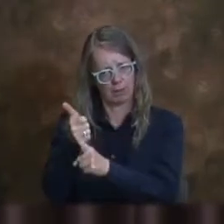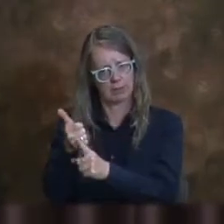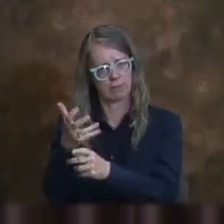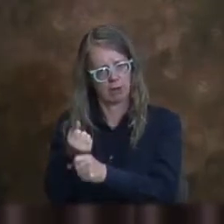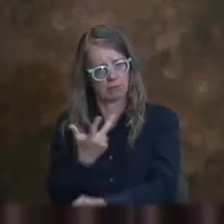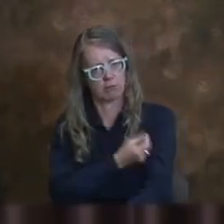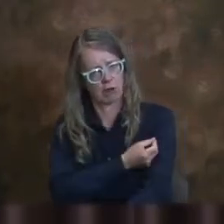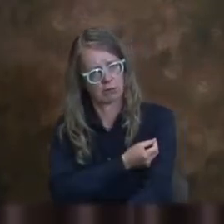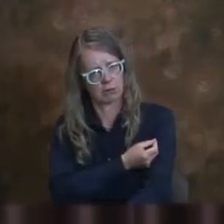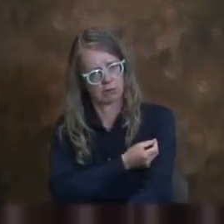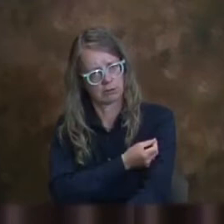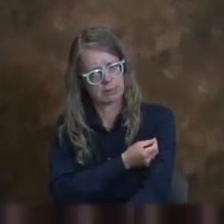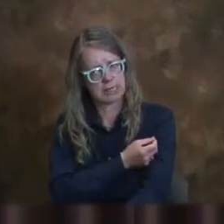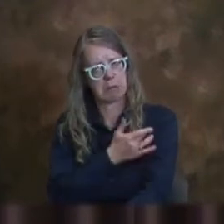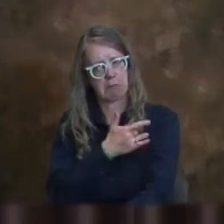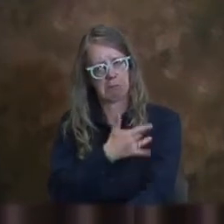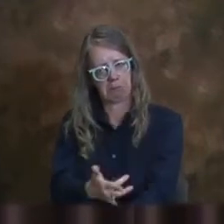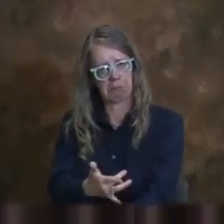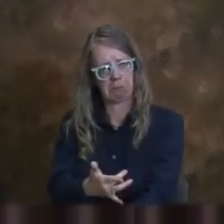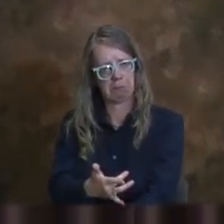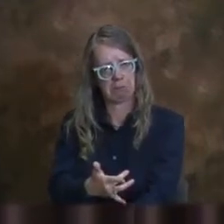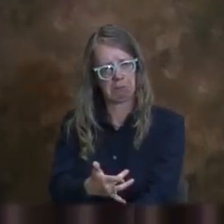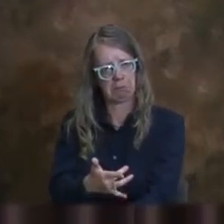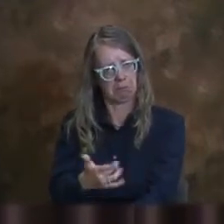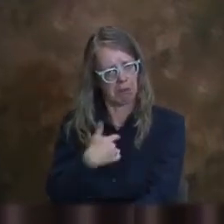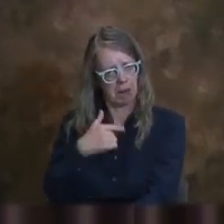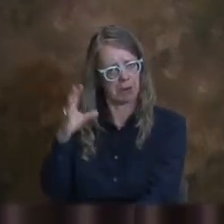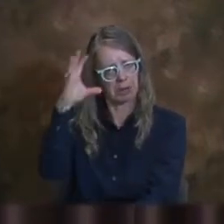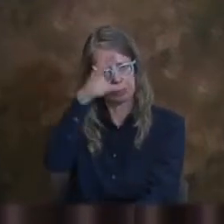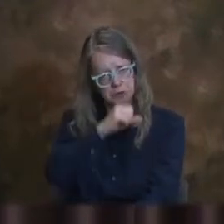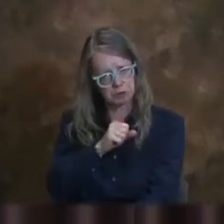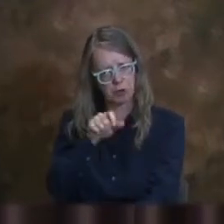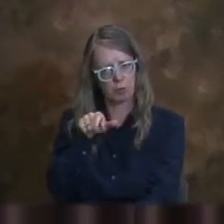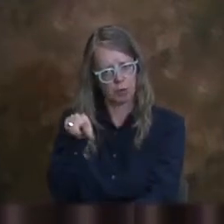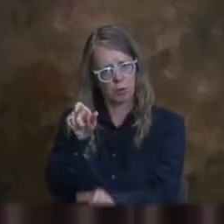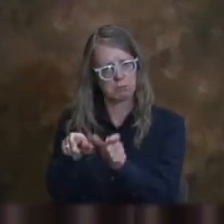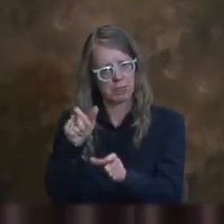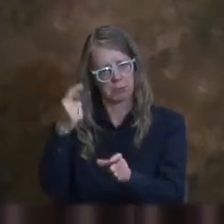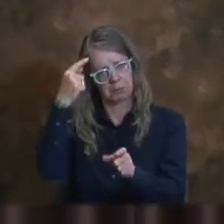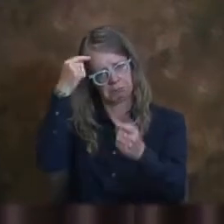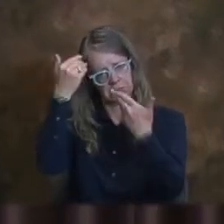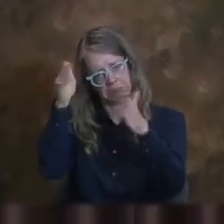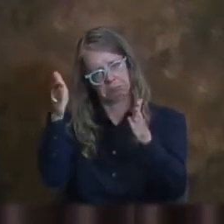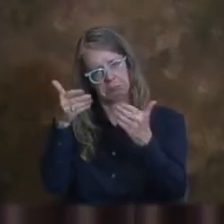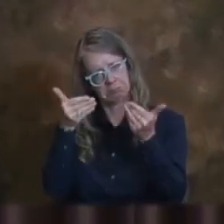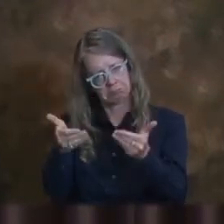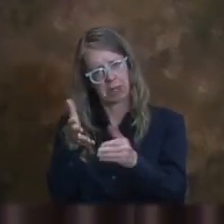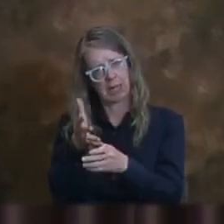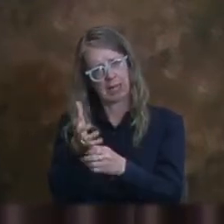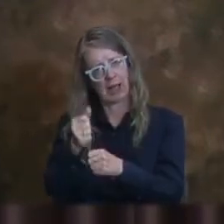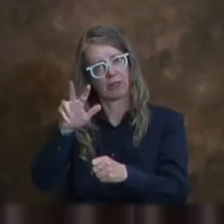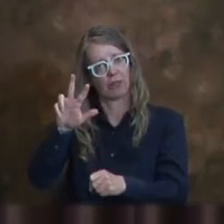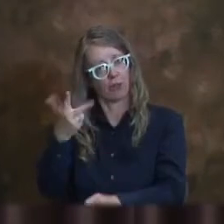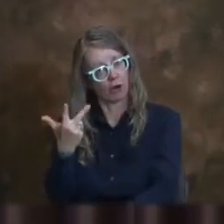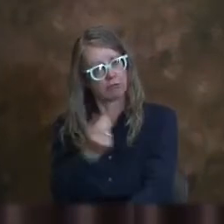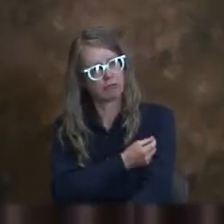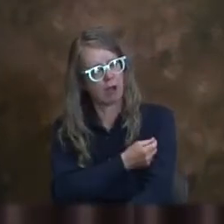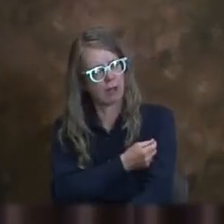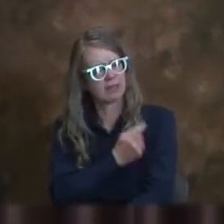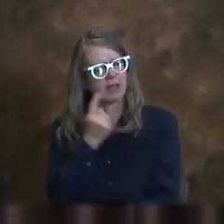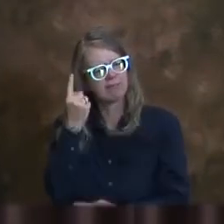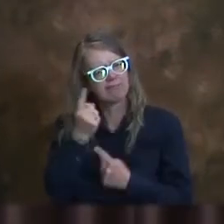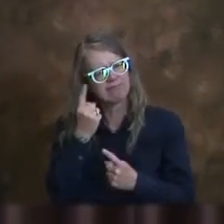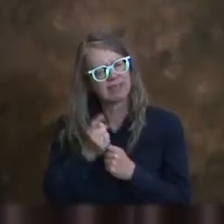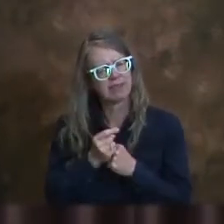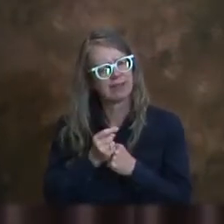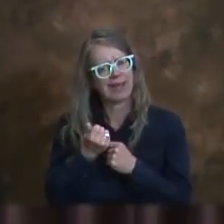it seems likely to me that they would be open to having the third. And so I'm wondering, is there anything that you're seeing or